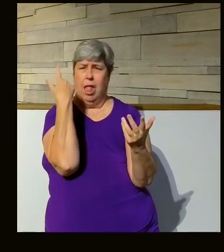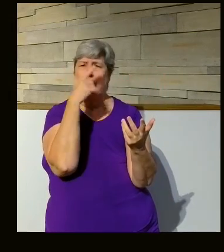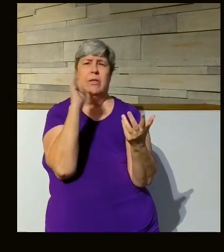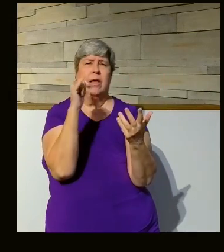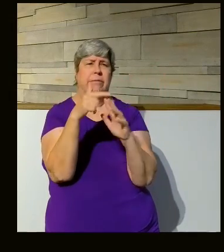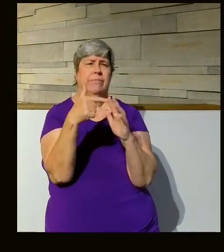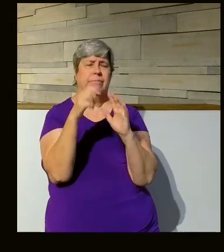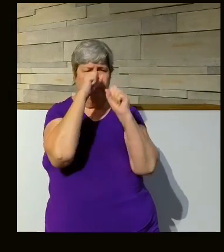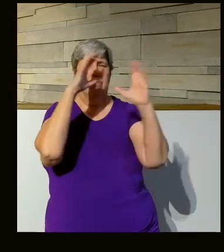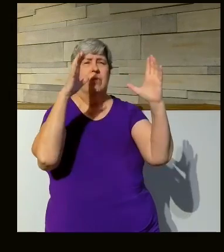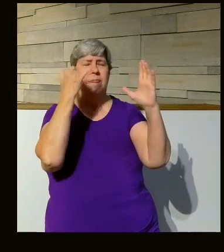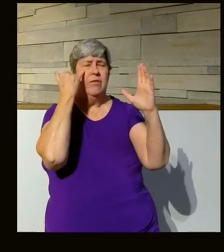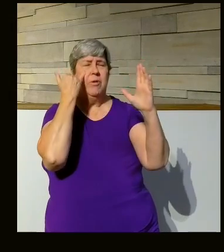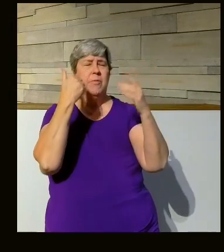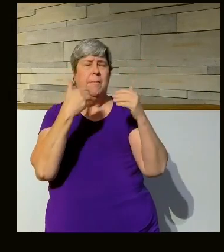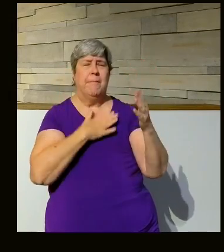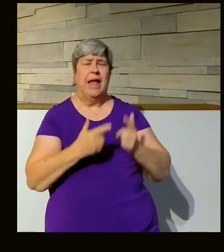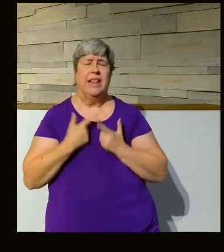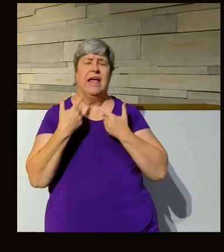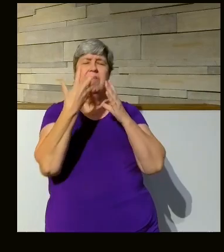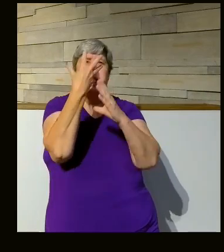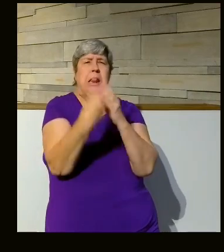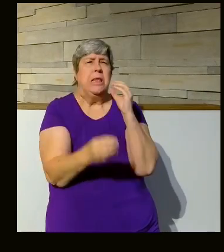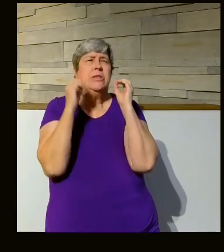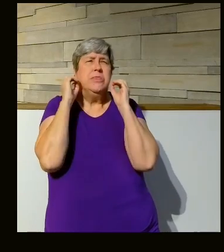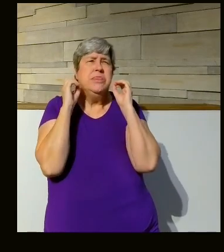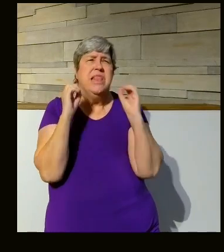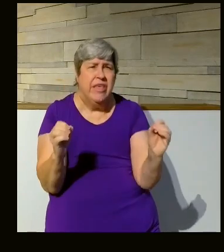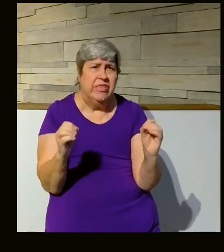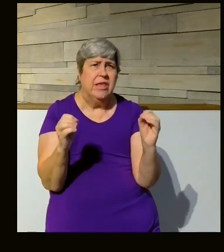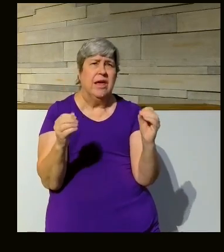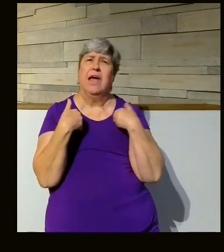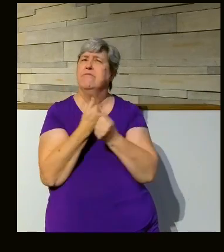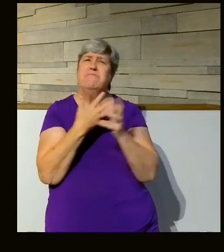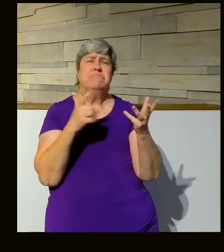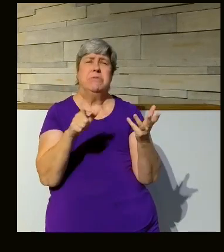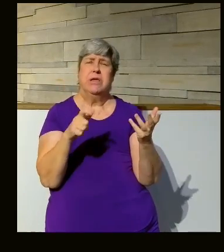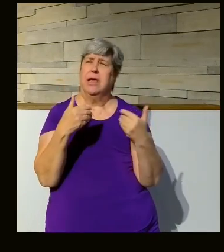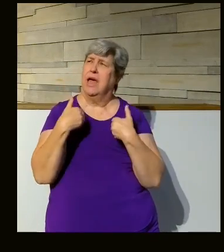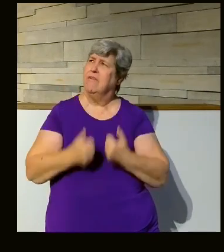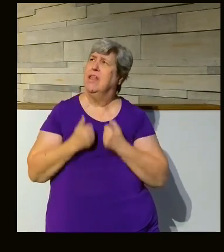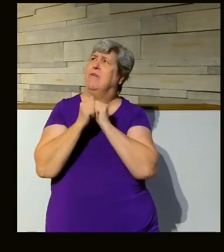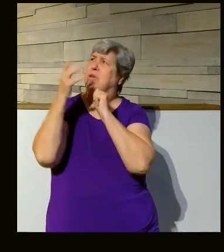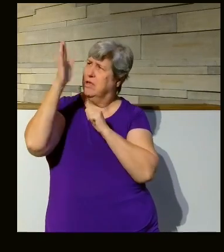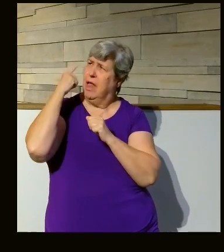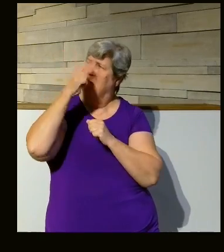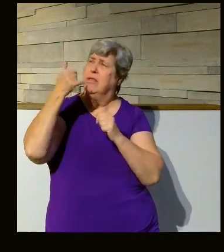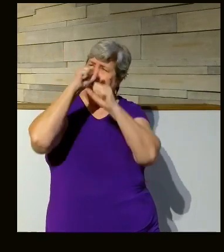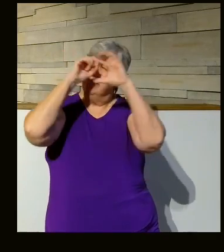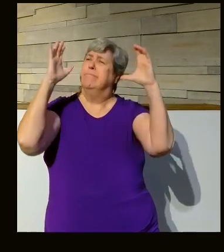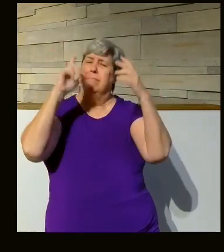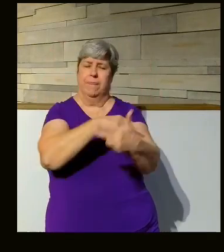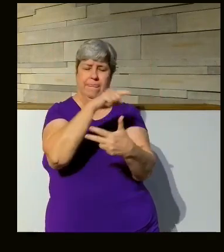life is. If I could have a life really lacking nothing, if I have a life with God, what is that really going to look